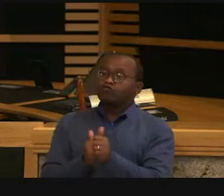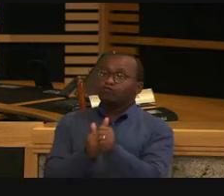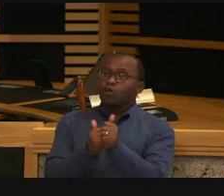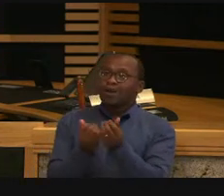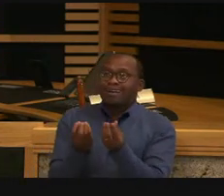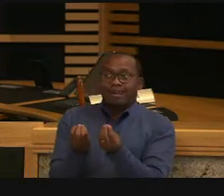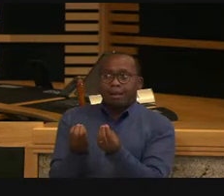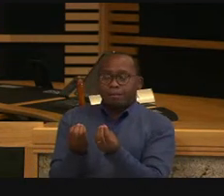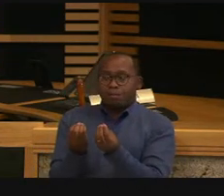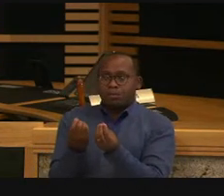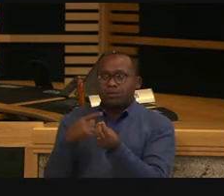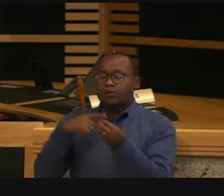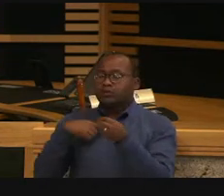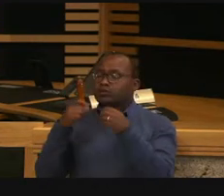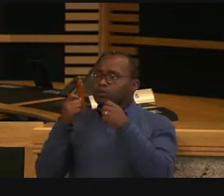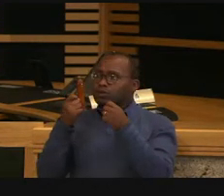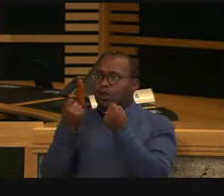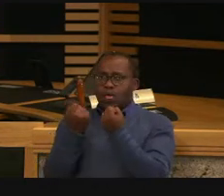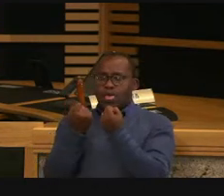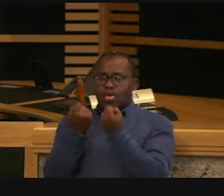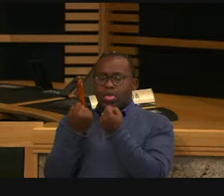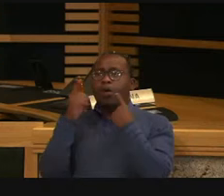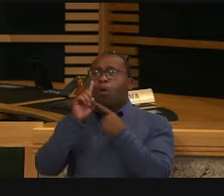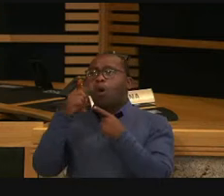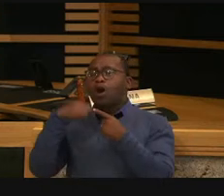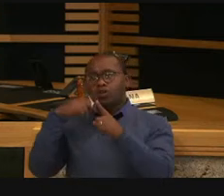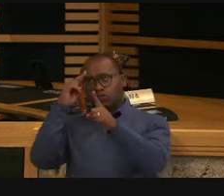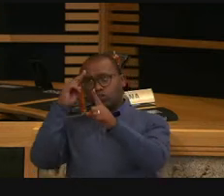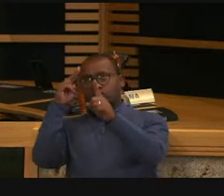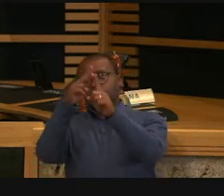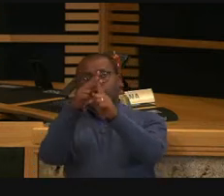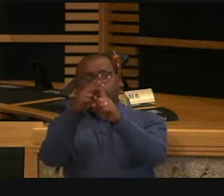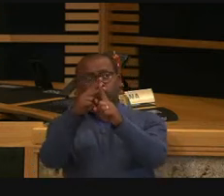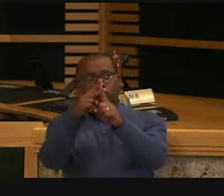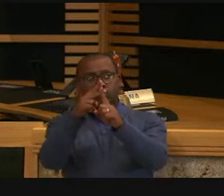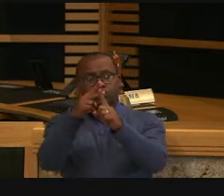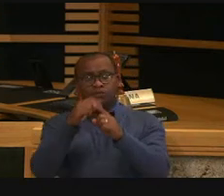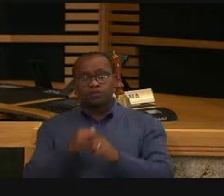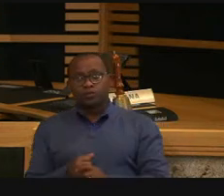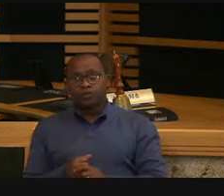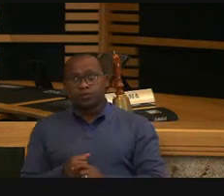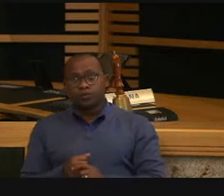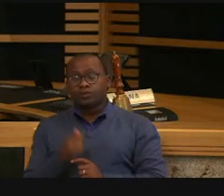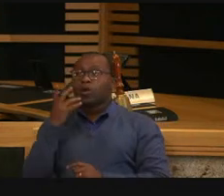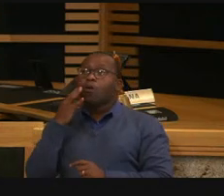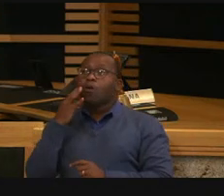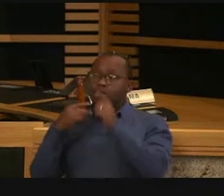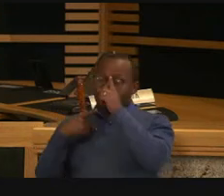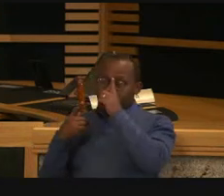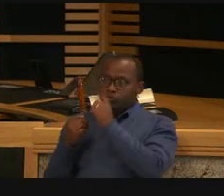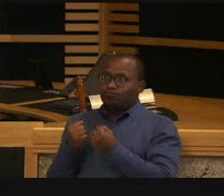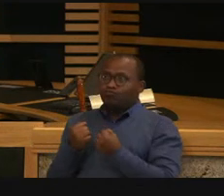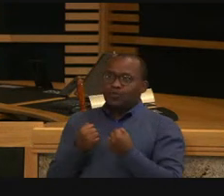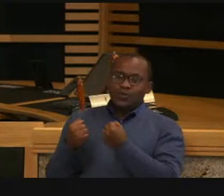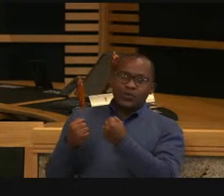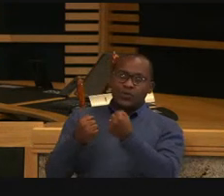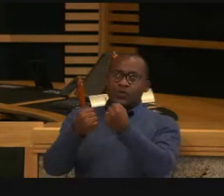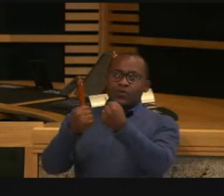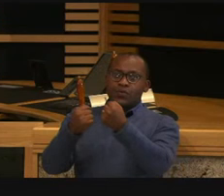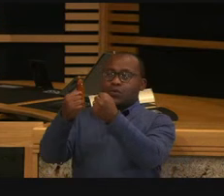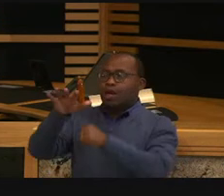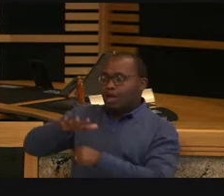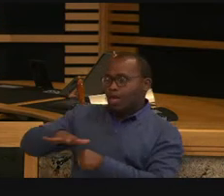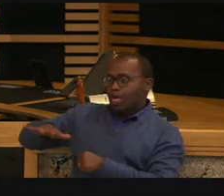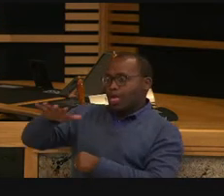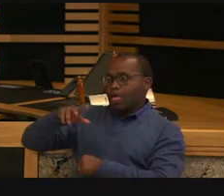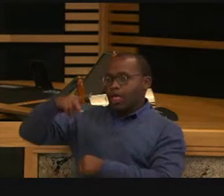bigger picture. Honorable Deputy Speaker, there was a time when driving and the winding roads of Ponderland between the scattered homesteads and rolling